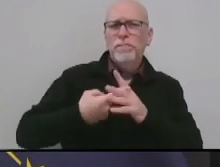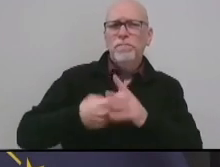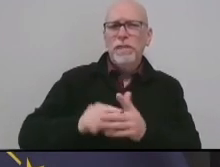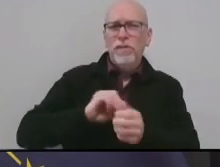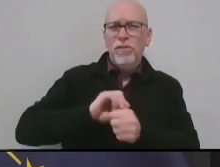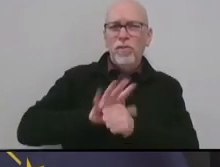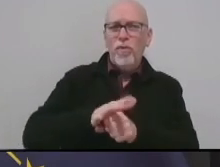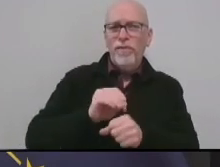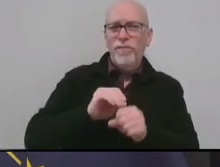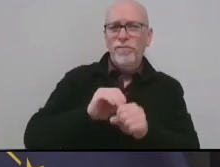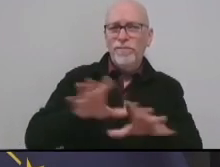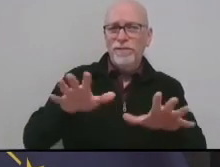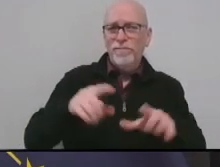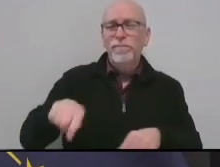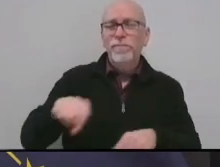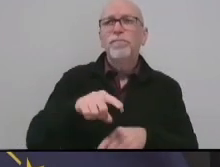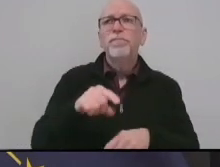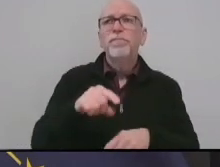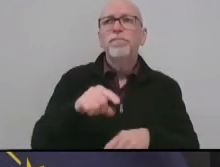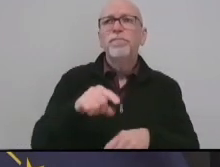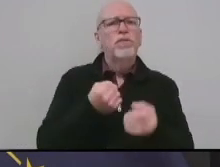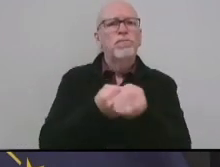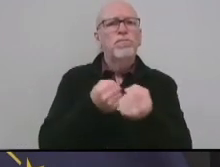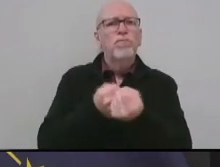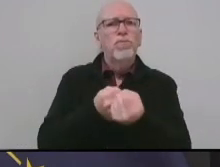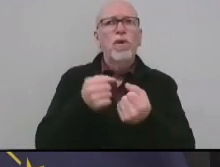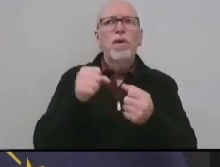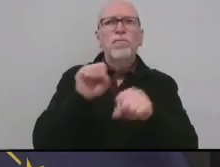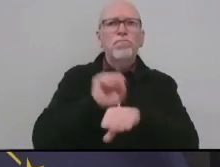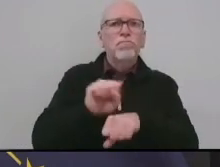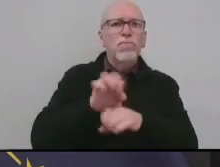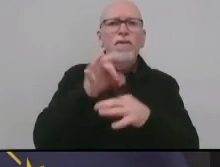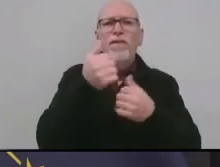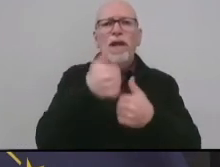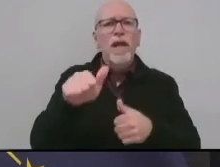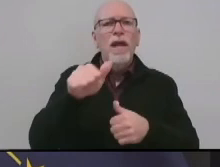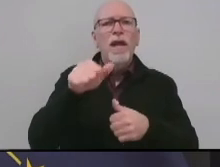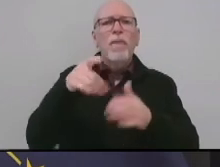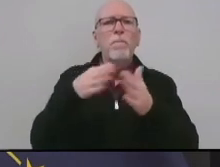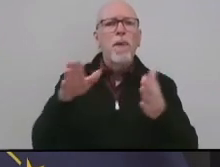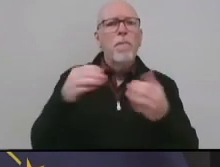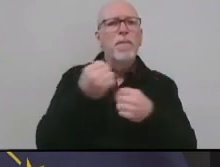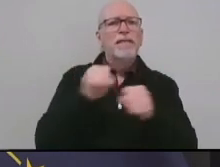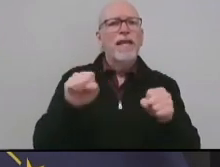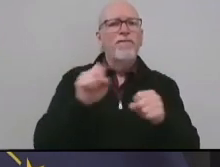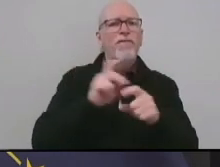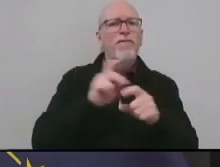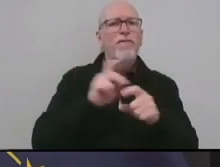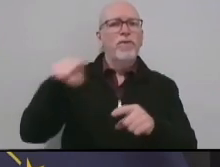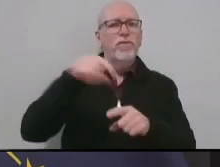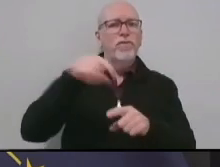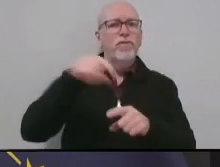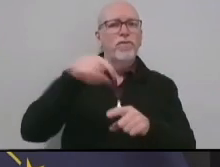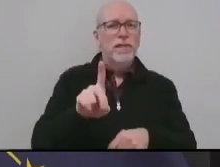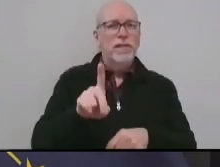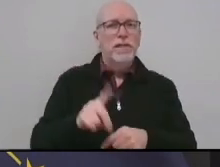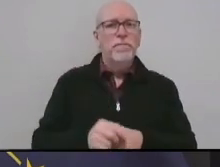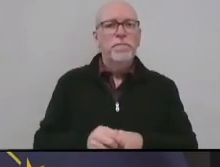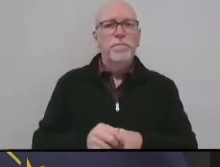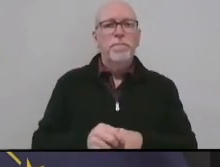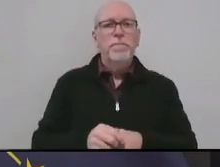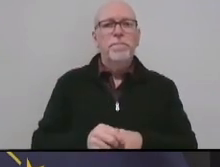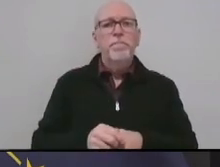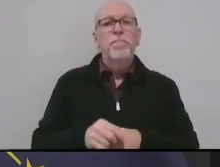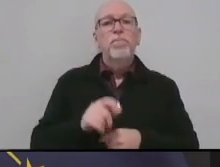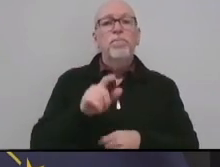pandemic to support the efforts of all public safety professionals across the state of Indiana. With